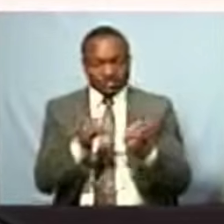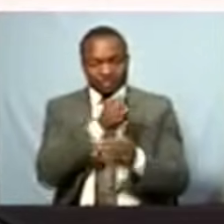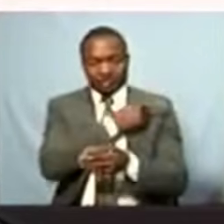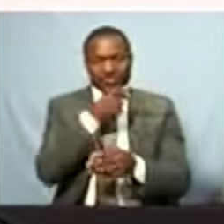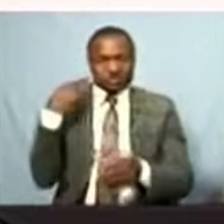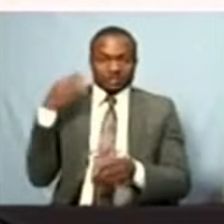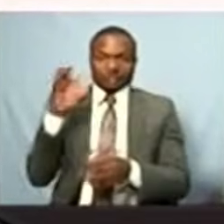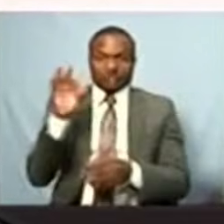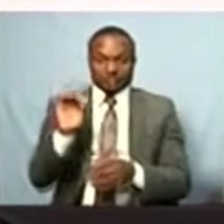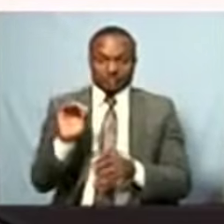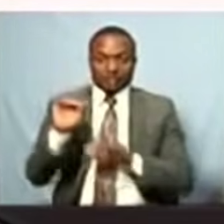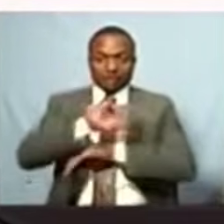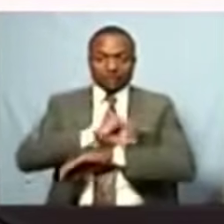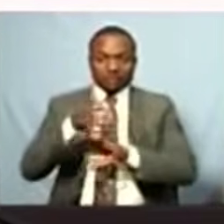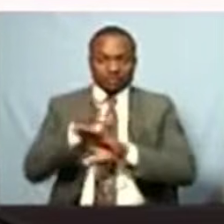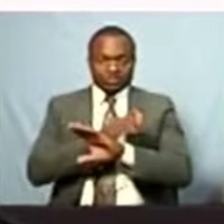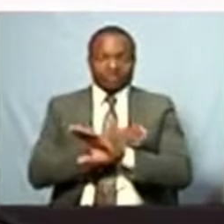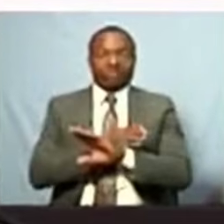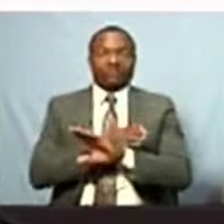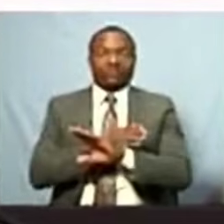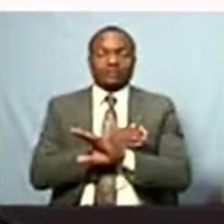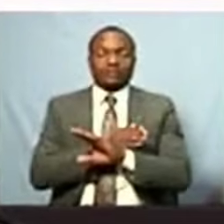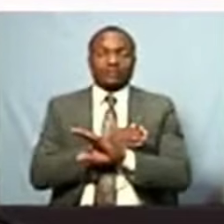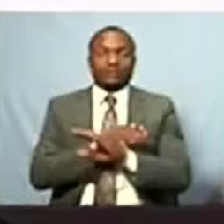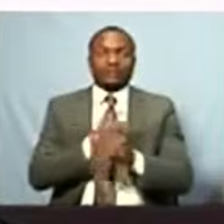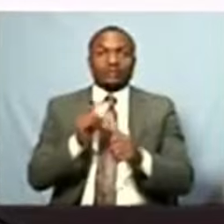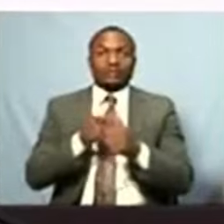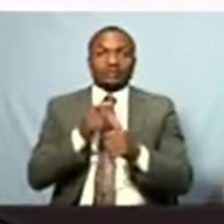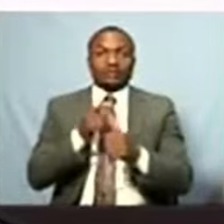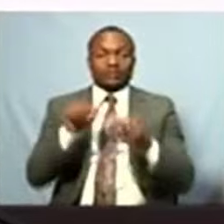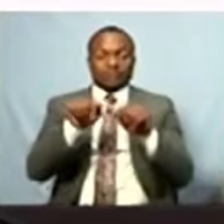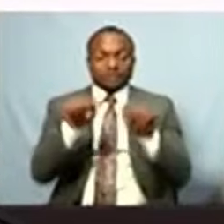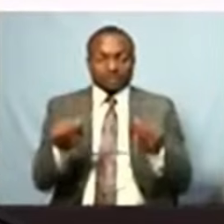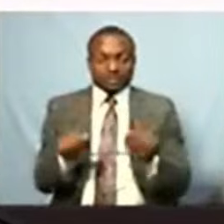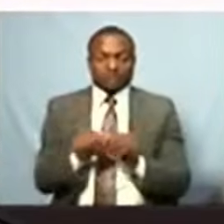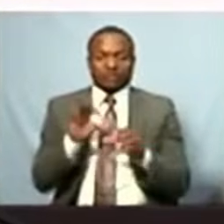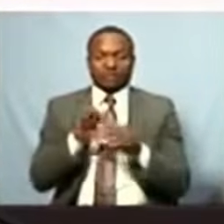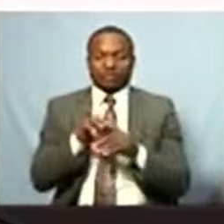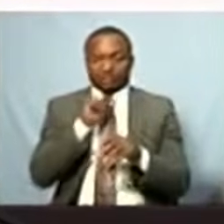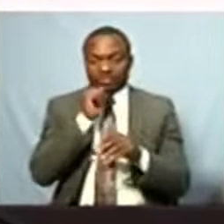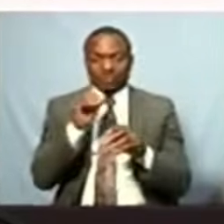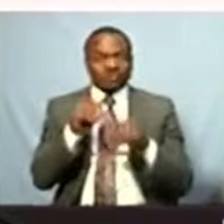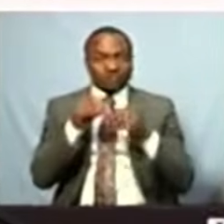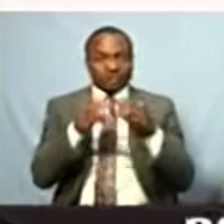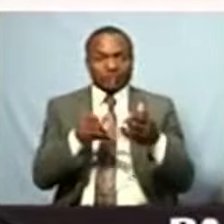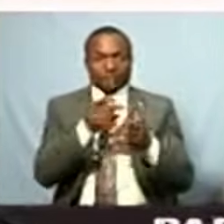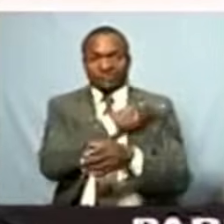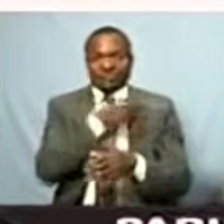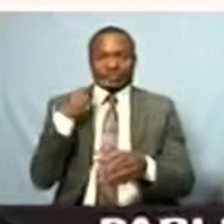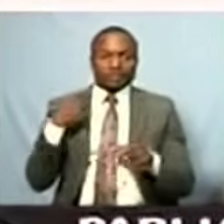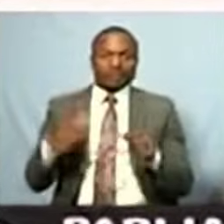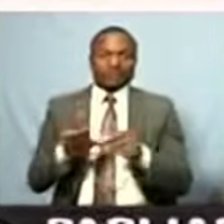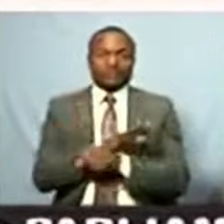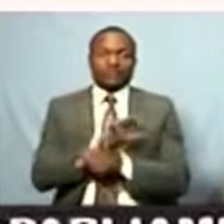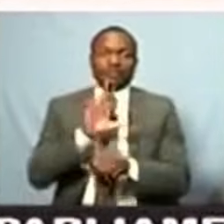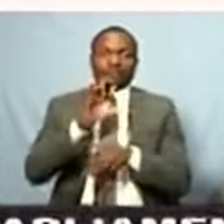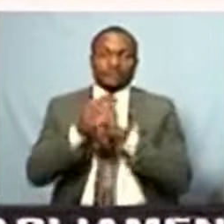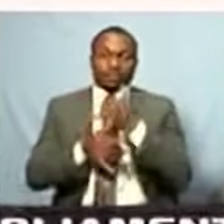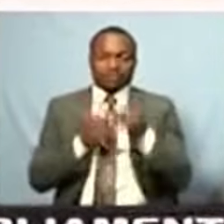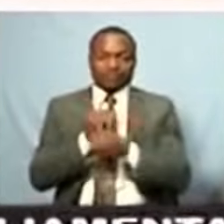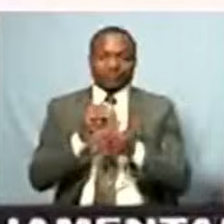90 days before the next general elections does not give parliament a complete 5-year term as provided under the same